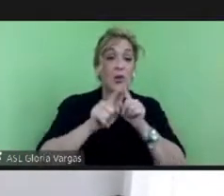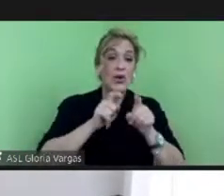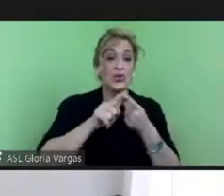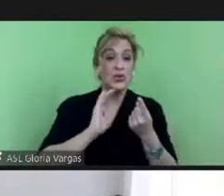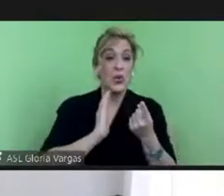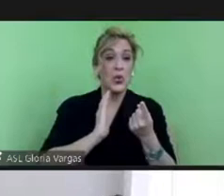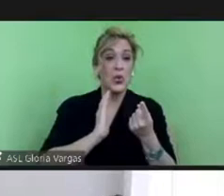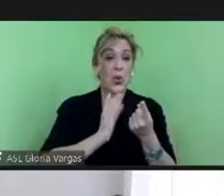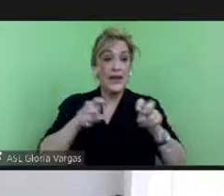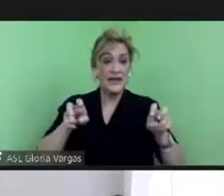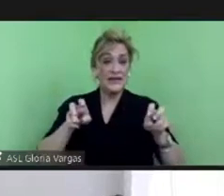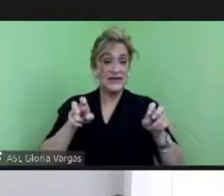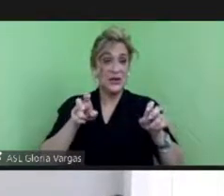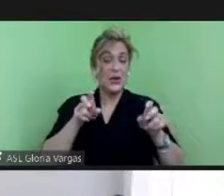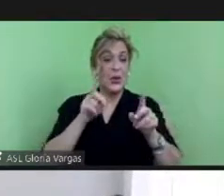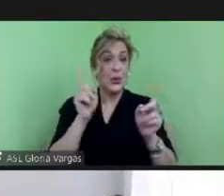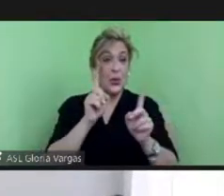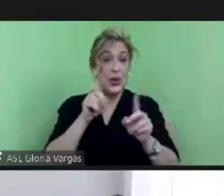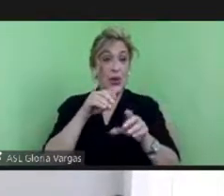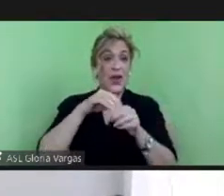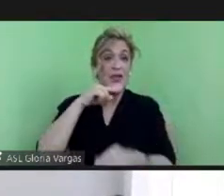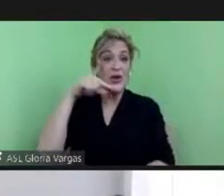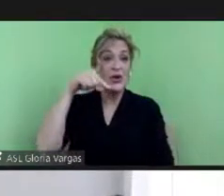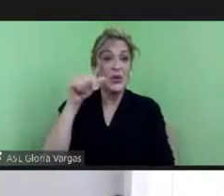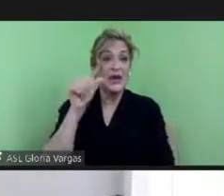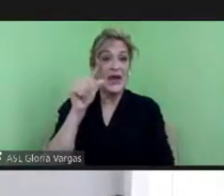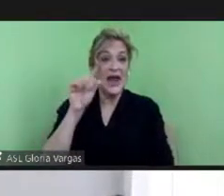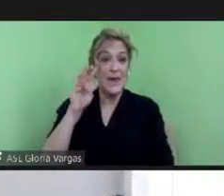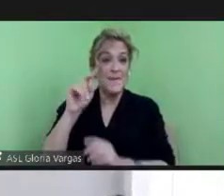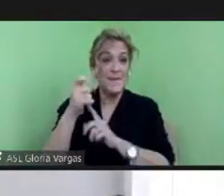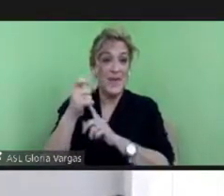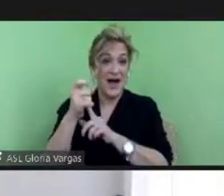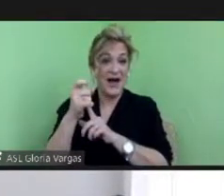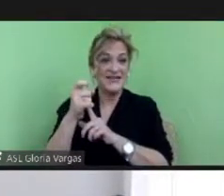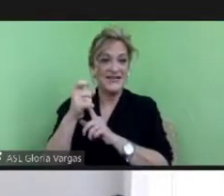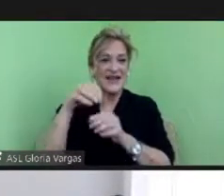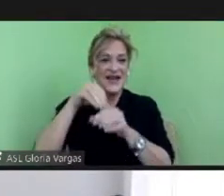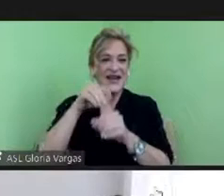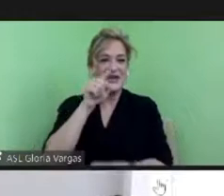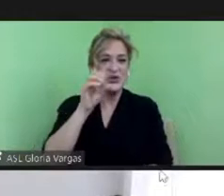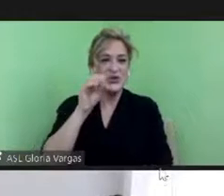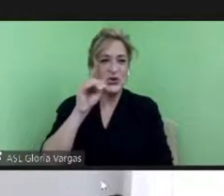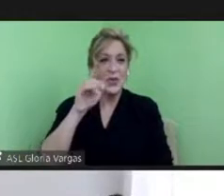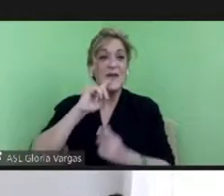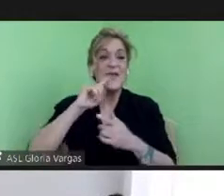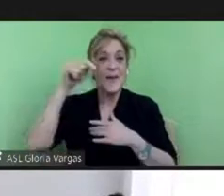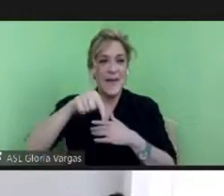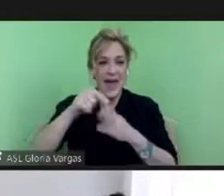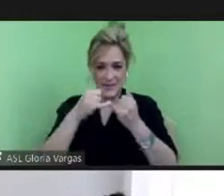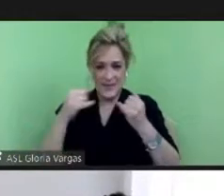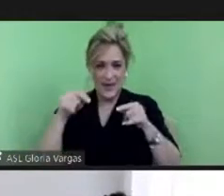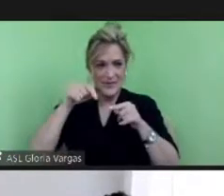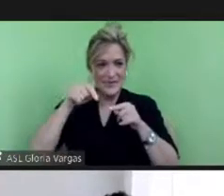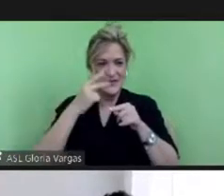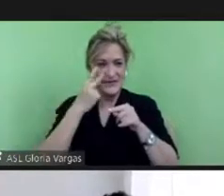in the Q&A box, in Zoom, in the black navigation panel at the bottom of your screen, or in